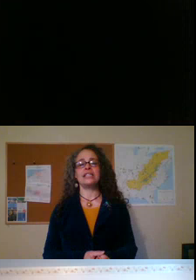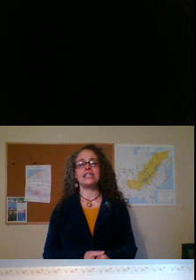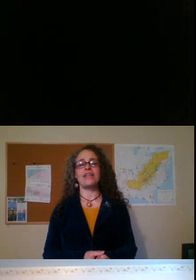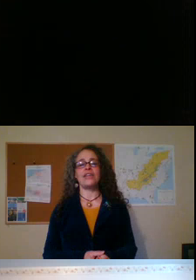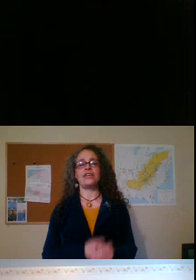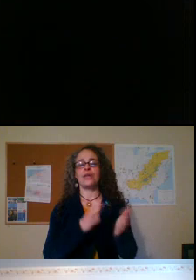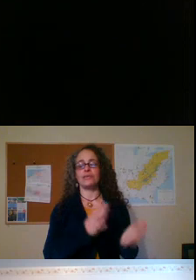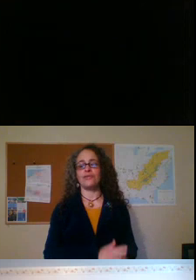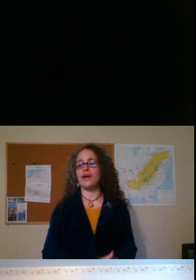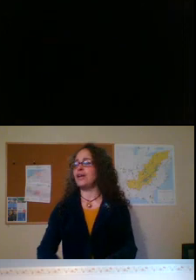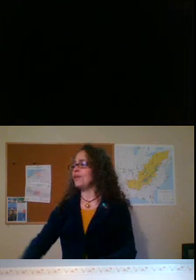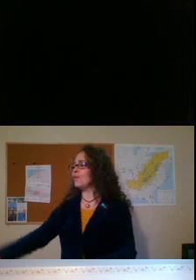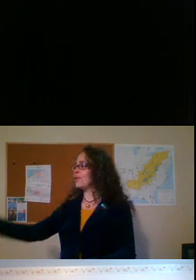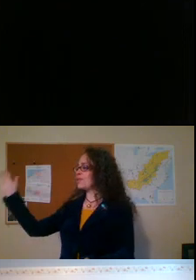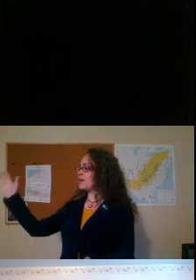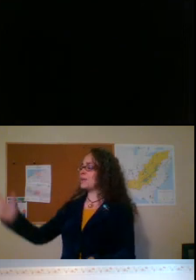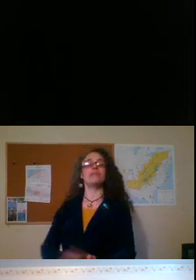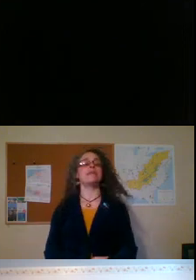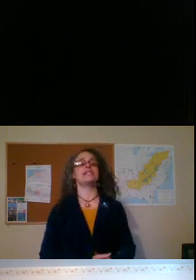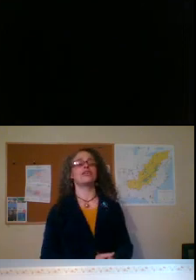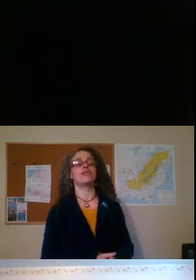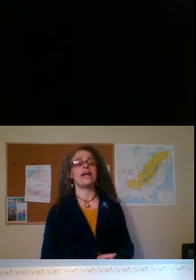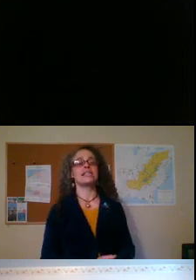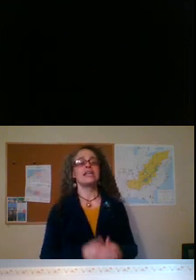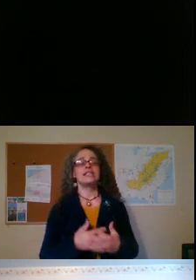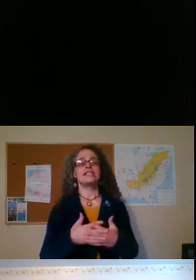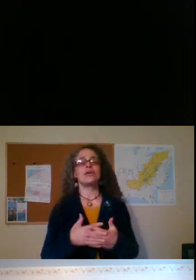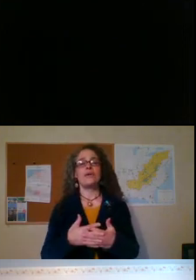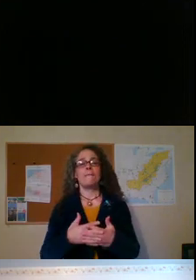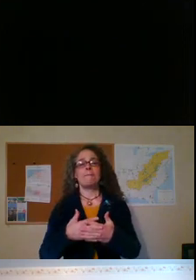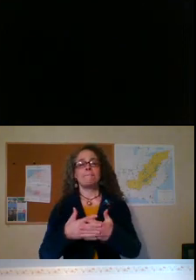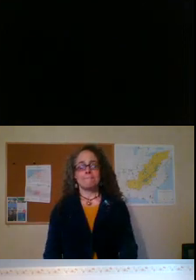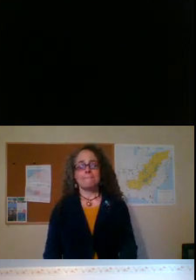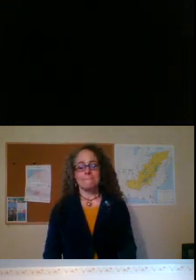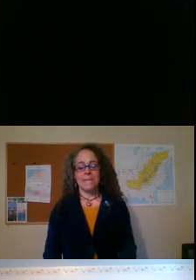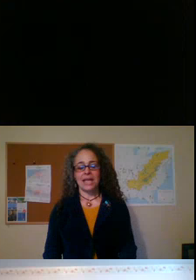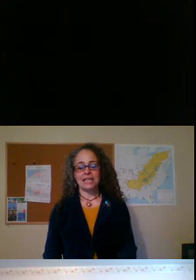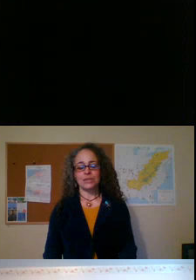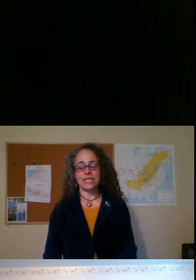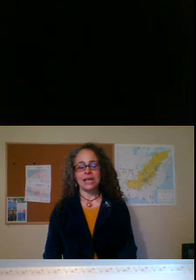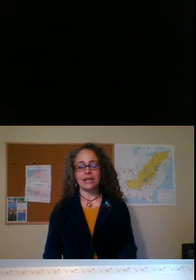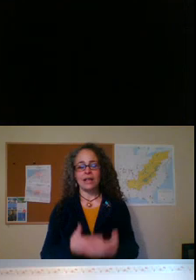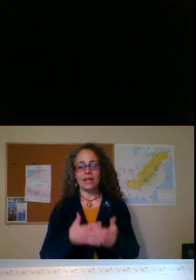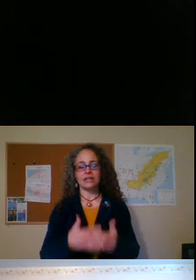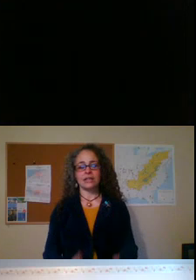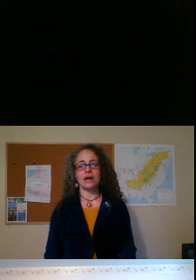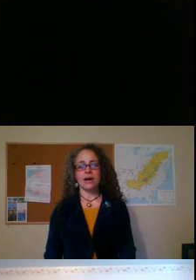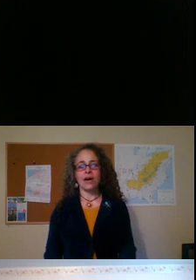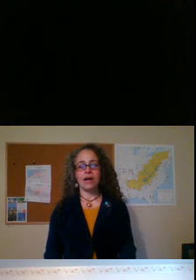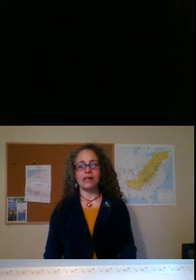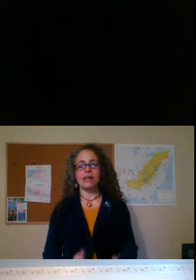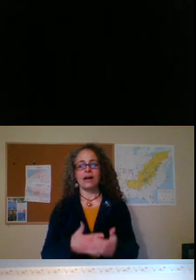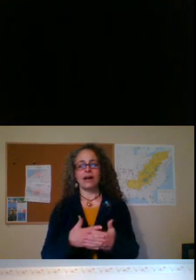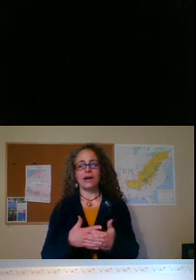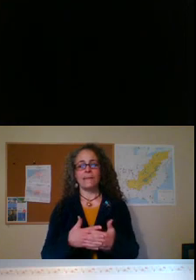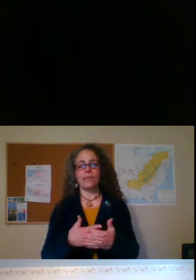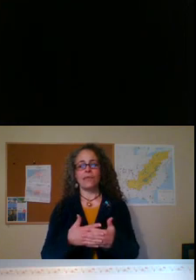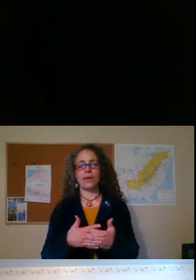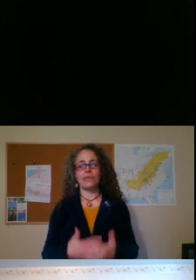a grant, and then you can move on with implementing your grant. So I just want to tell y'all, it's a long